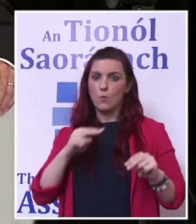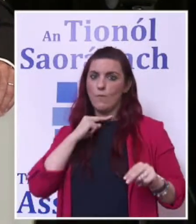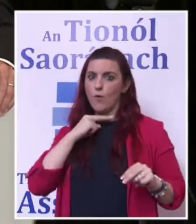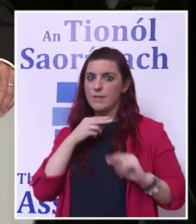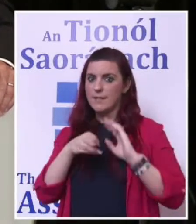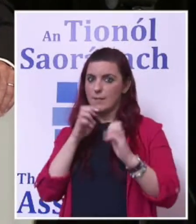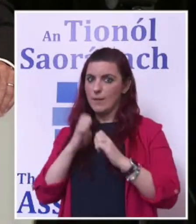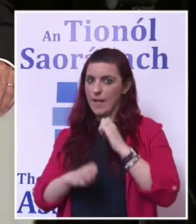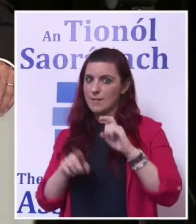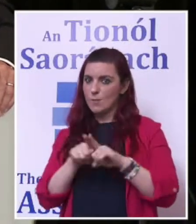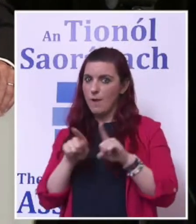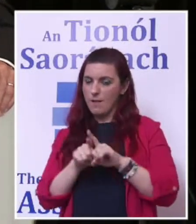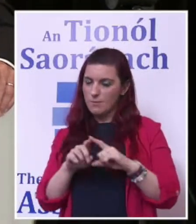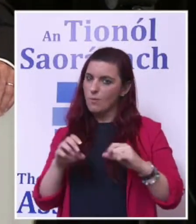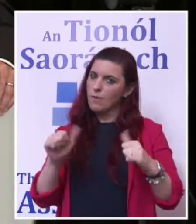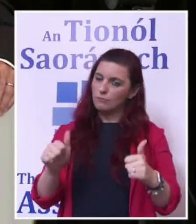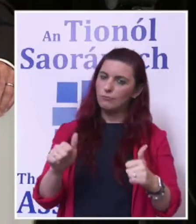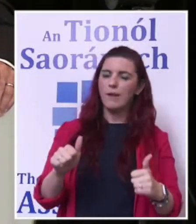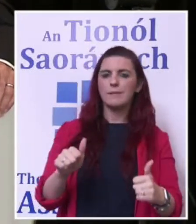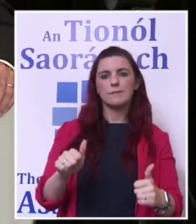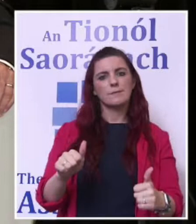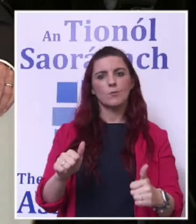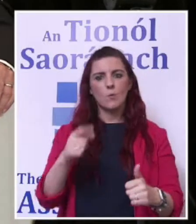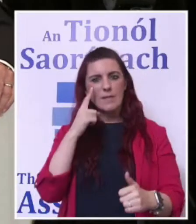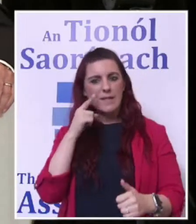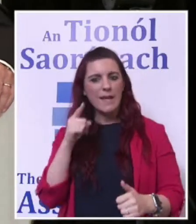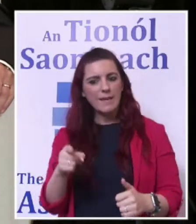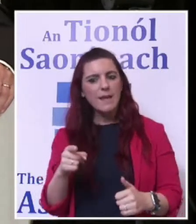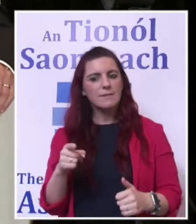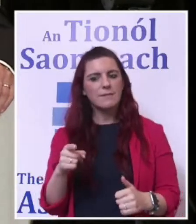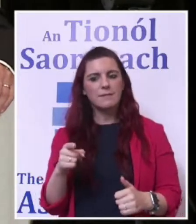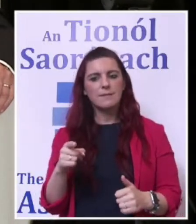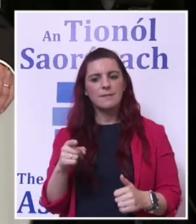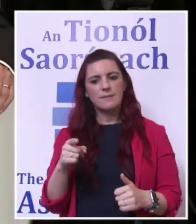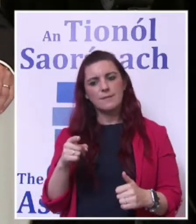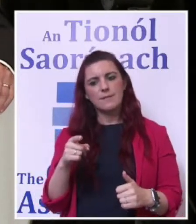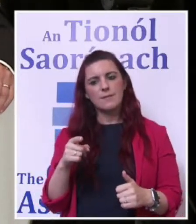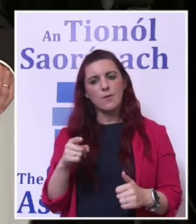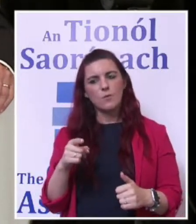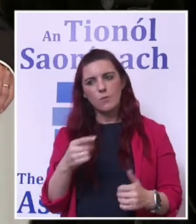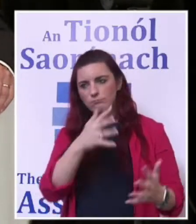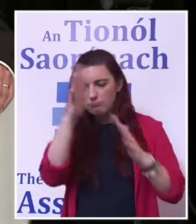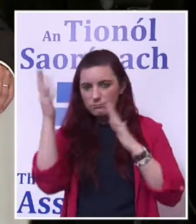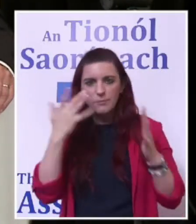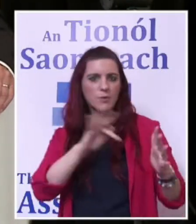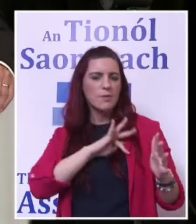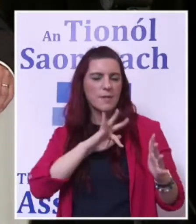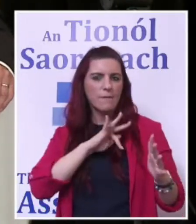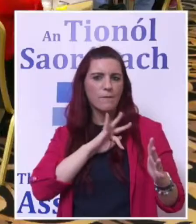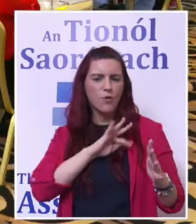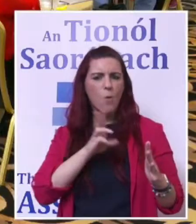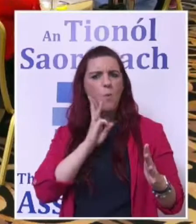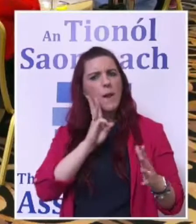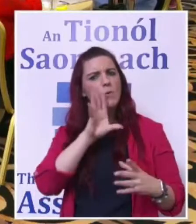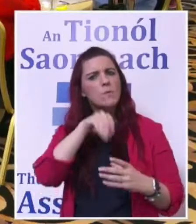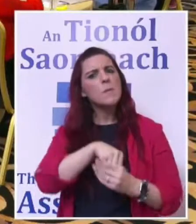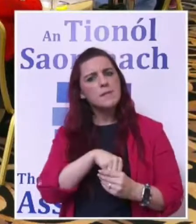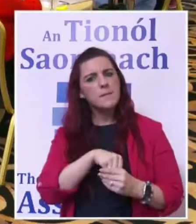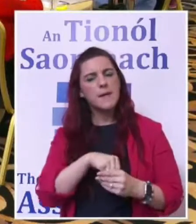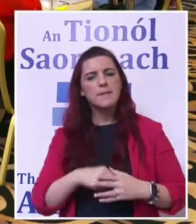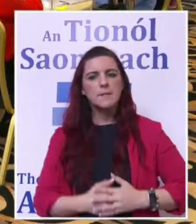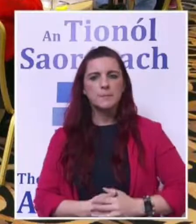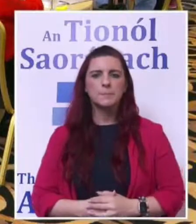weekend. That's really, it's remarkable, it's special, and just give yourselves a round of applause for being respectful to each